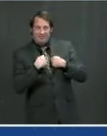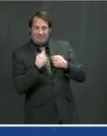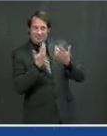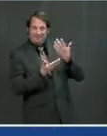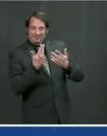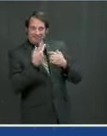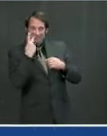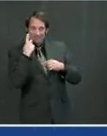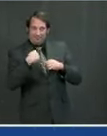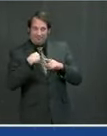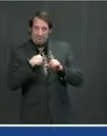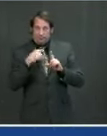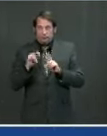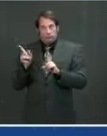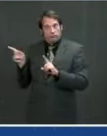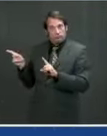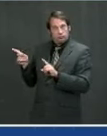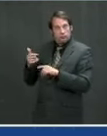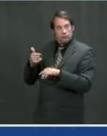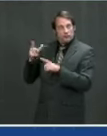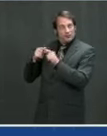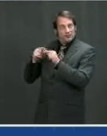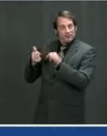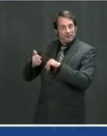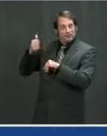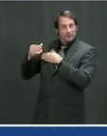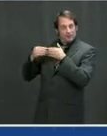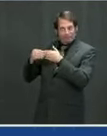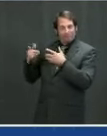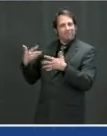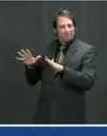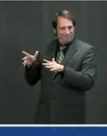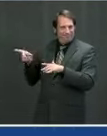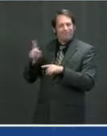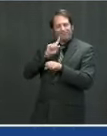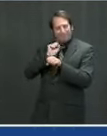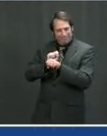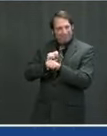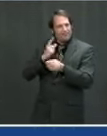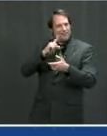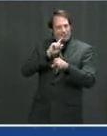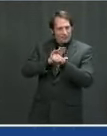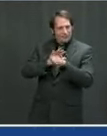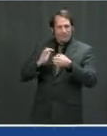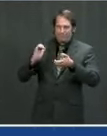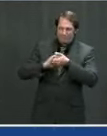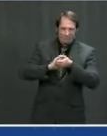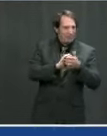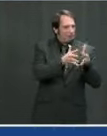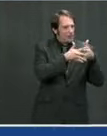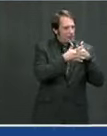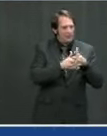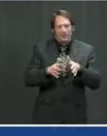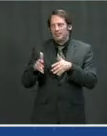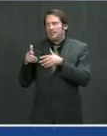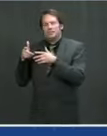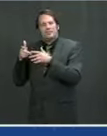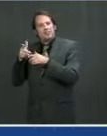I affirmed our ironclad support for U.S.-Japanese alliance and for our shared